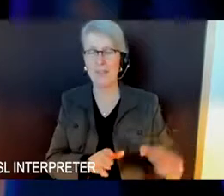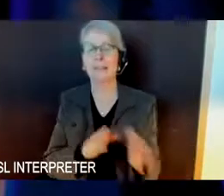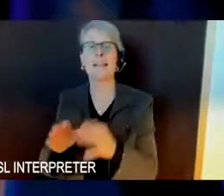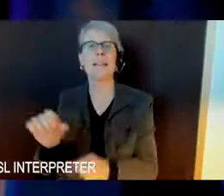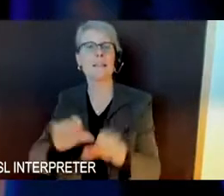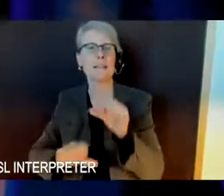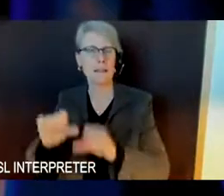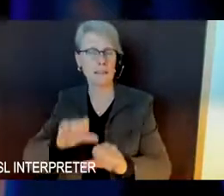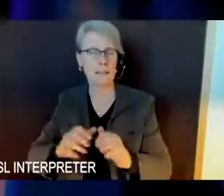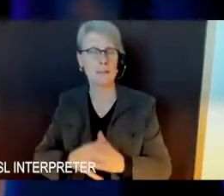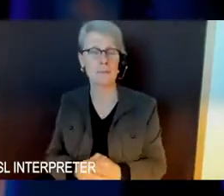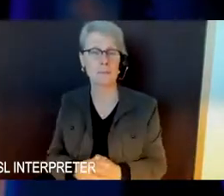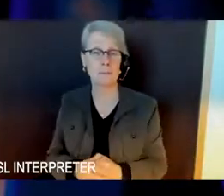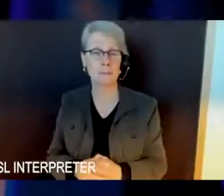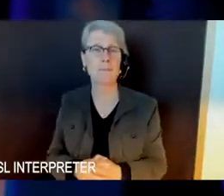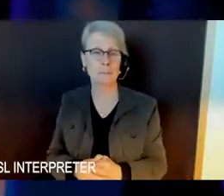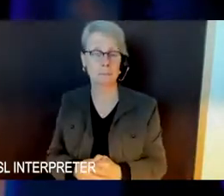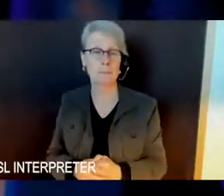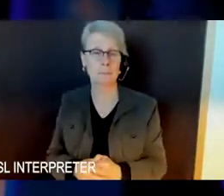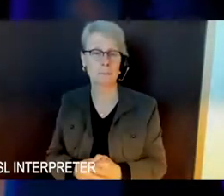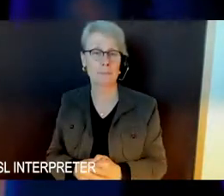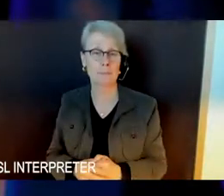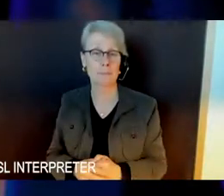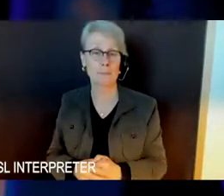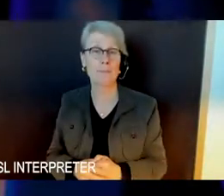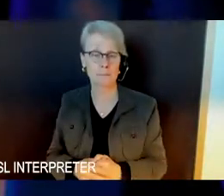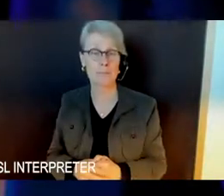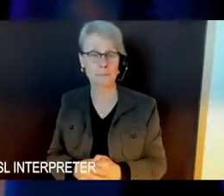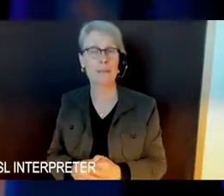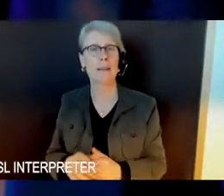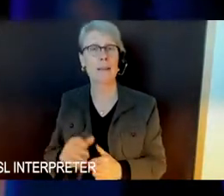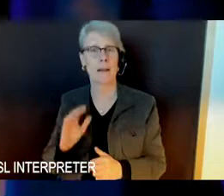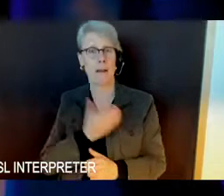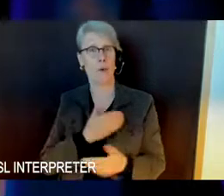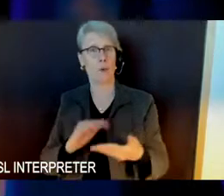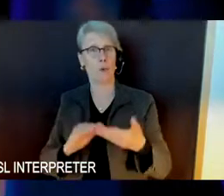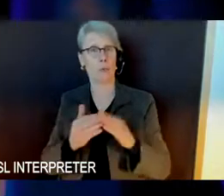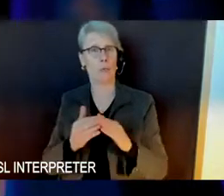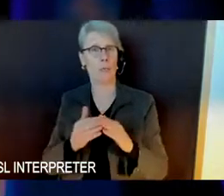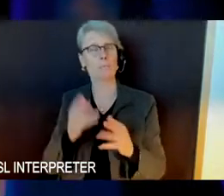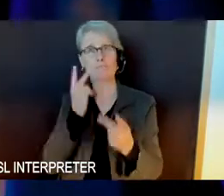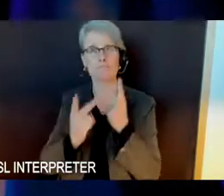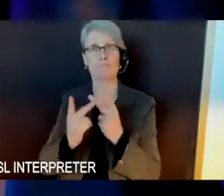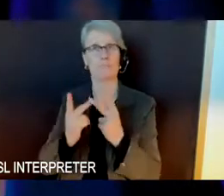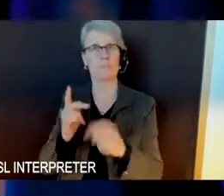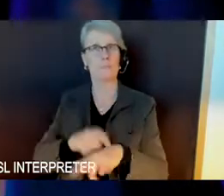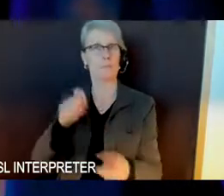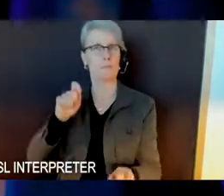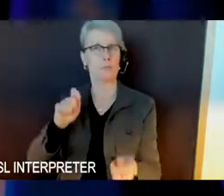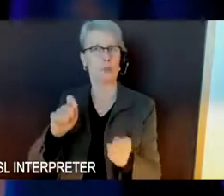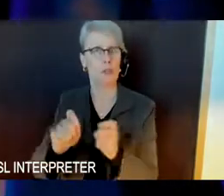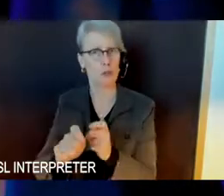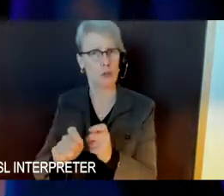Now the science. What tends to happen with our communities in the social change